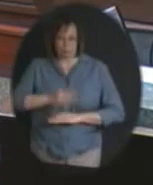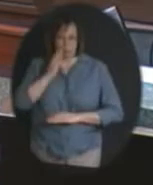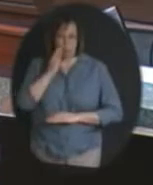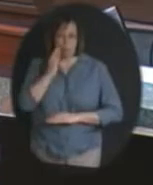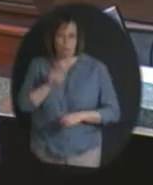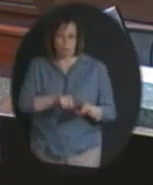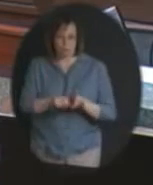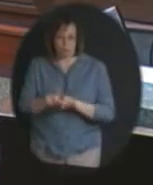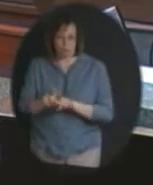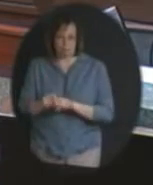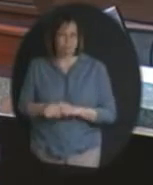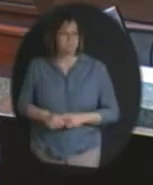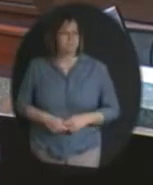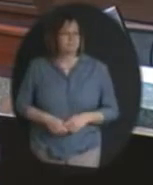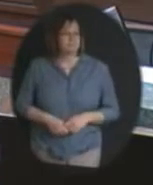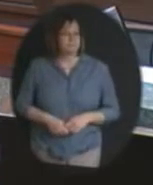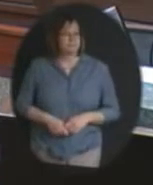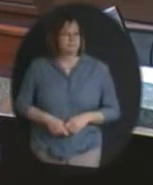well.